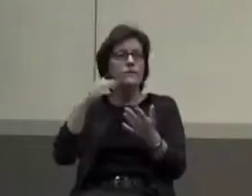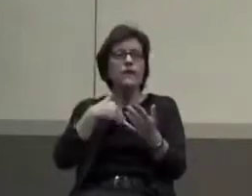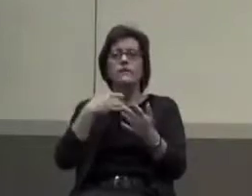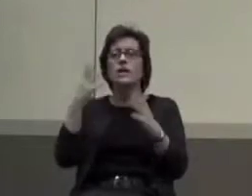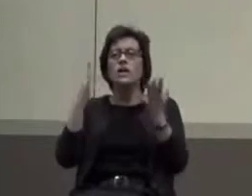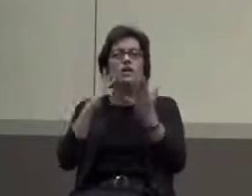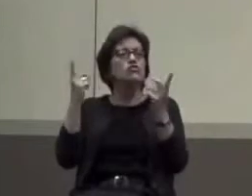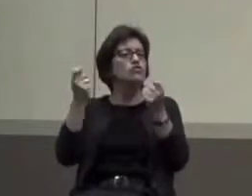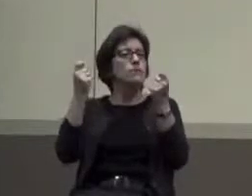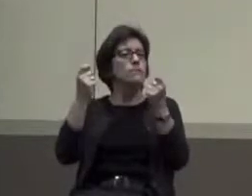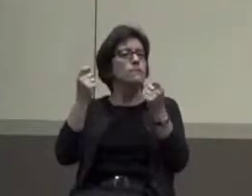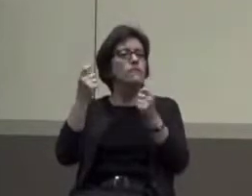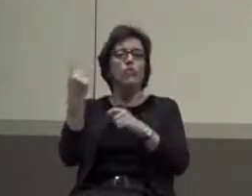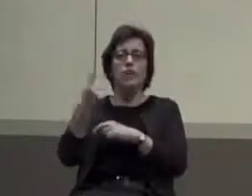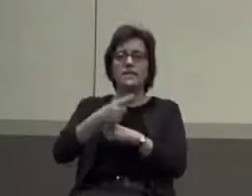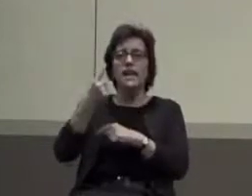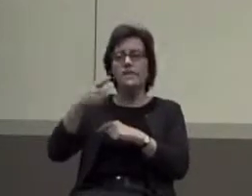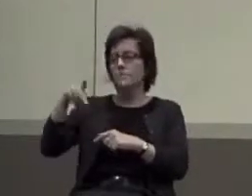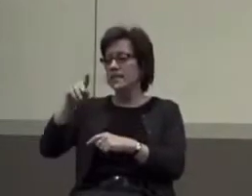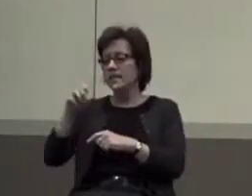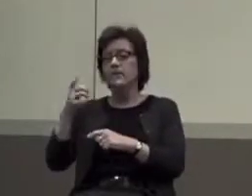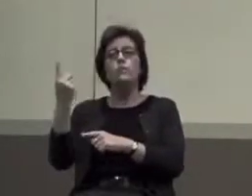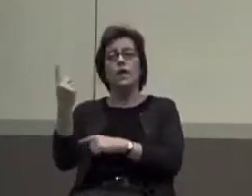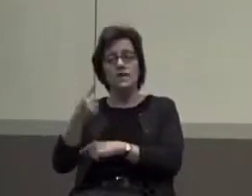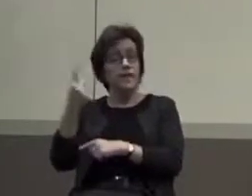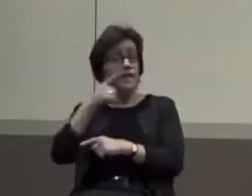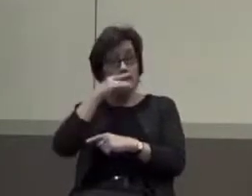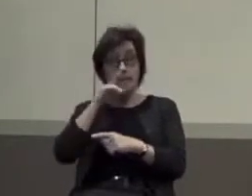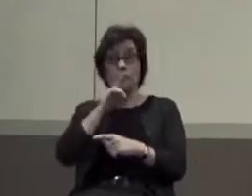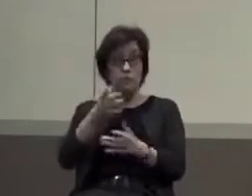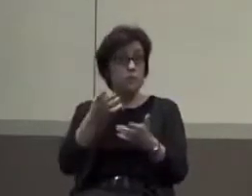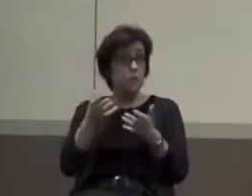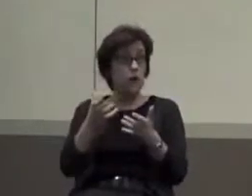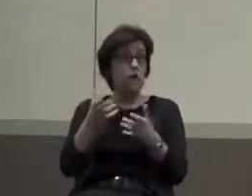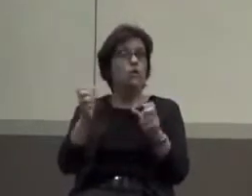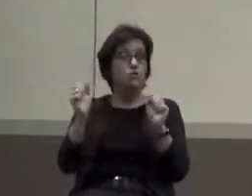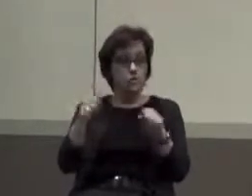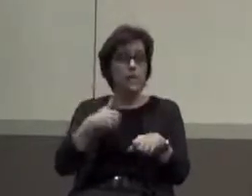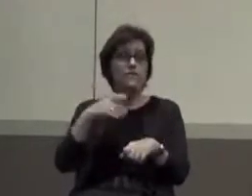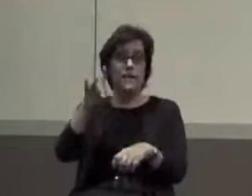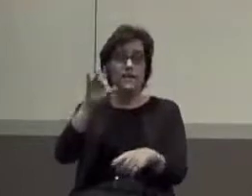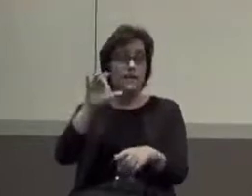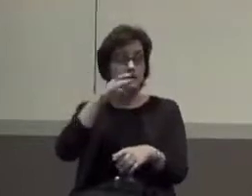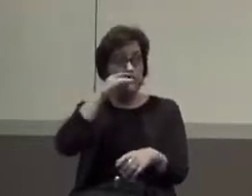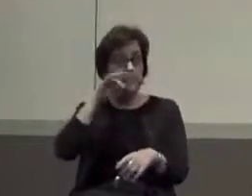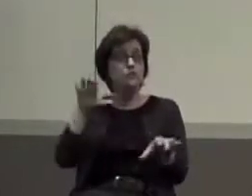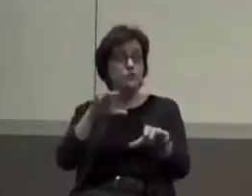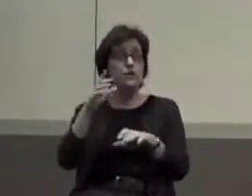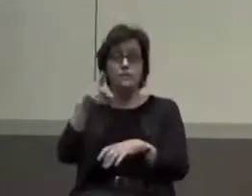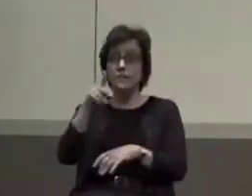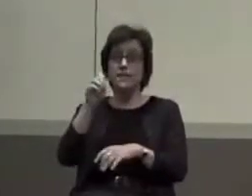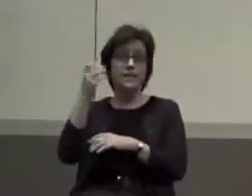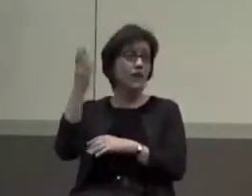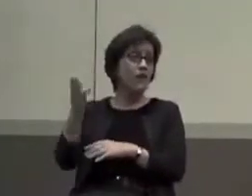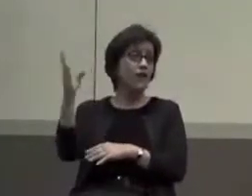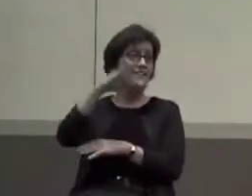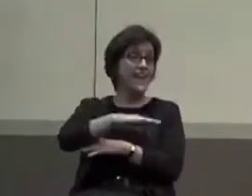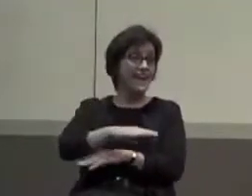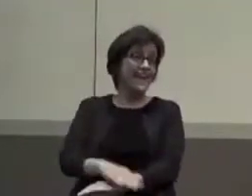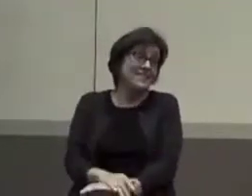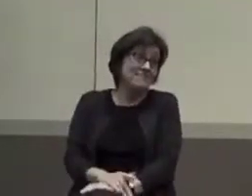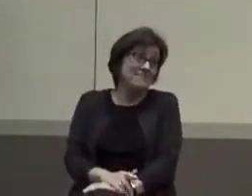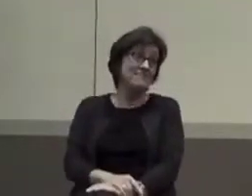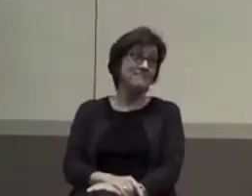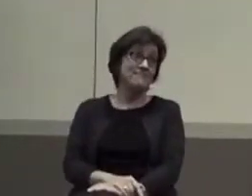day, and the kids really want that, you could, in theory, have 800 kids doing PE all day long. I